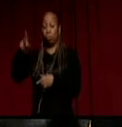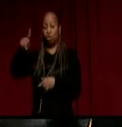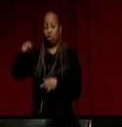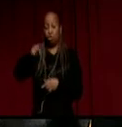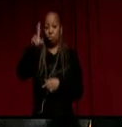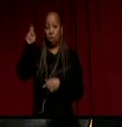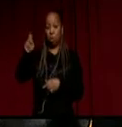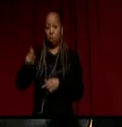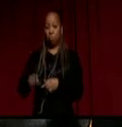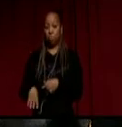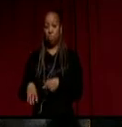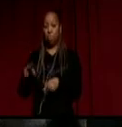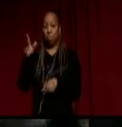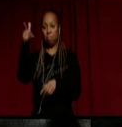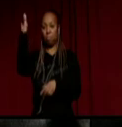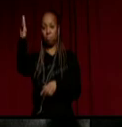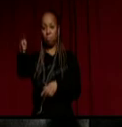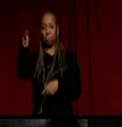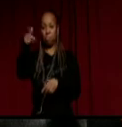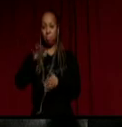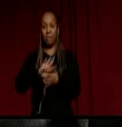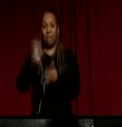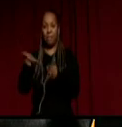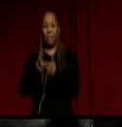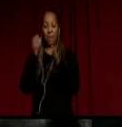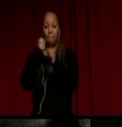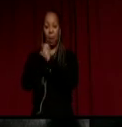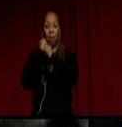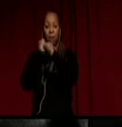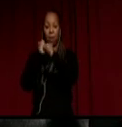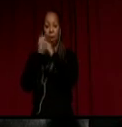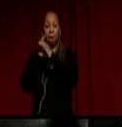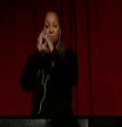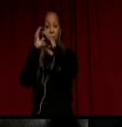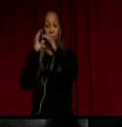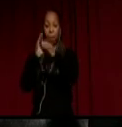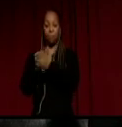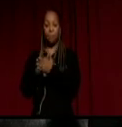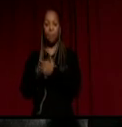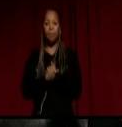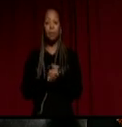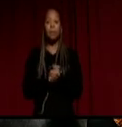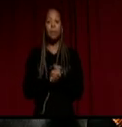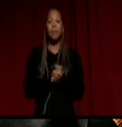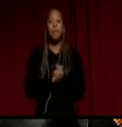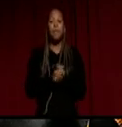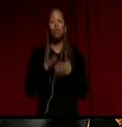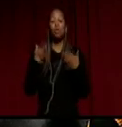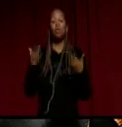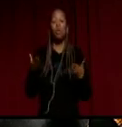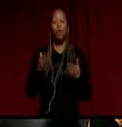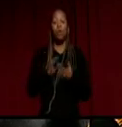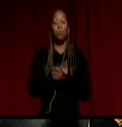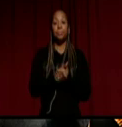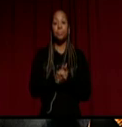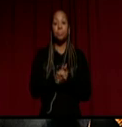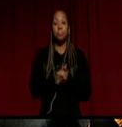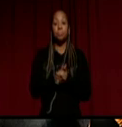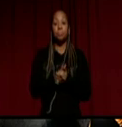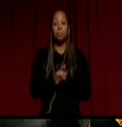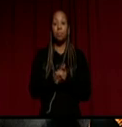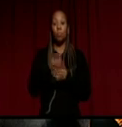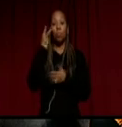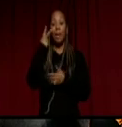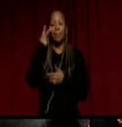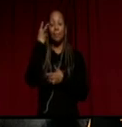there was a 9mm slug sitting in the trunk. I still have the bullet hole in my car right now, in the trunk. So what I